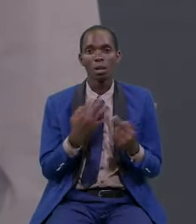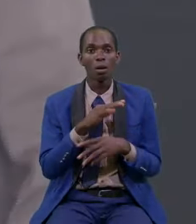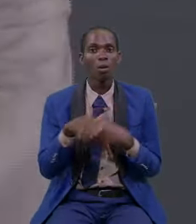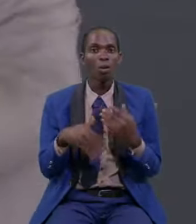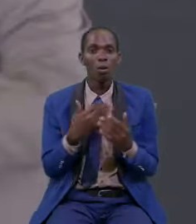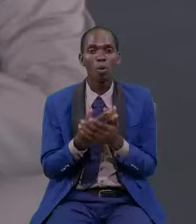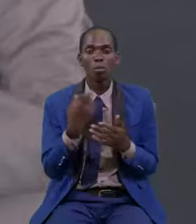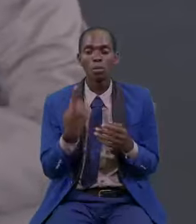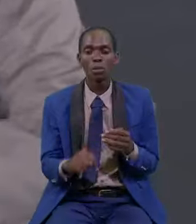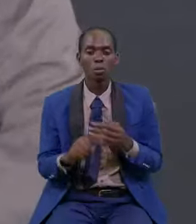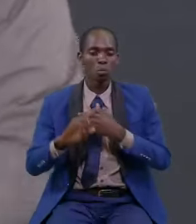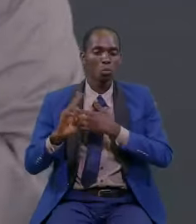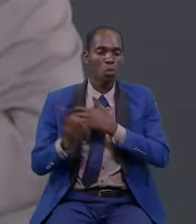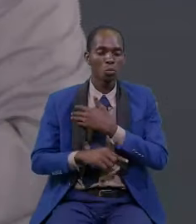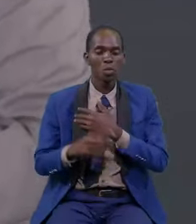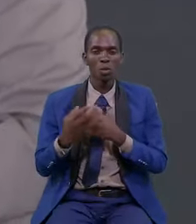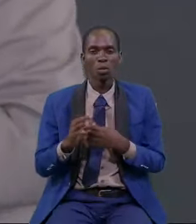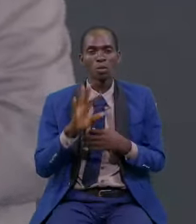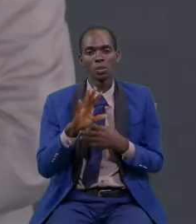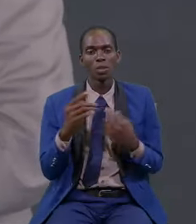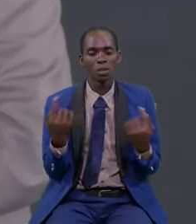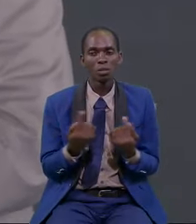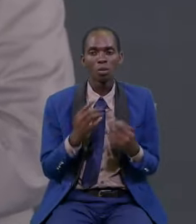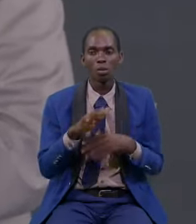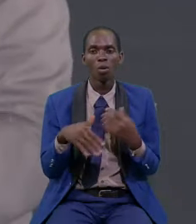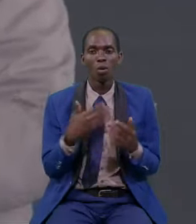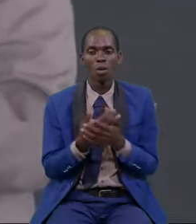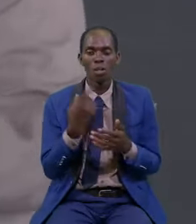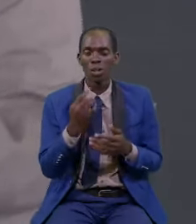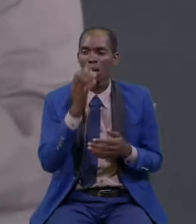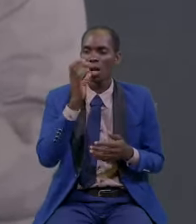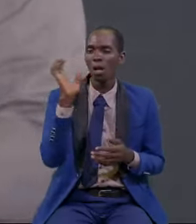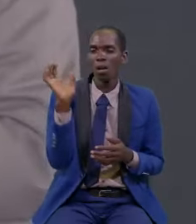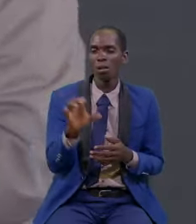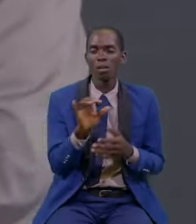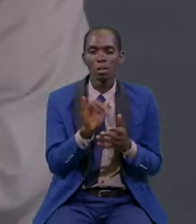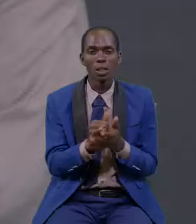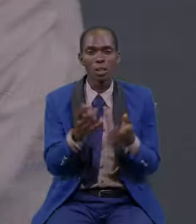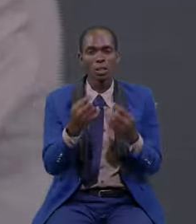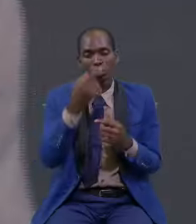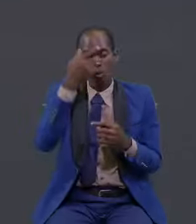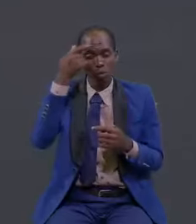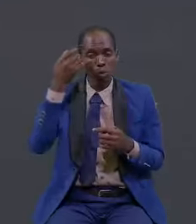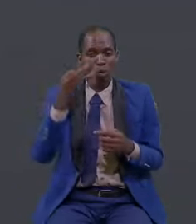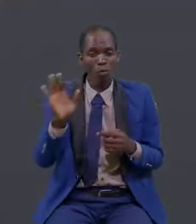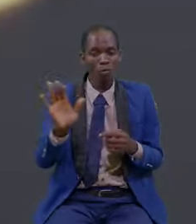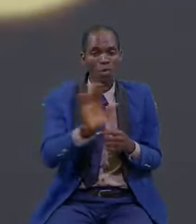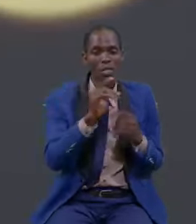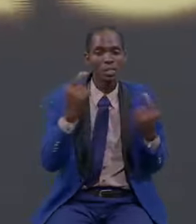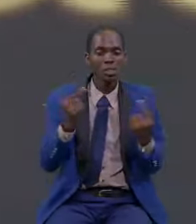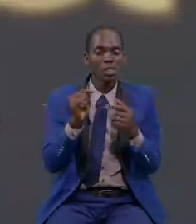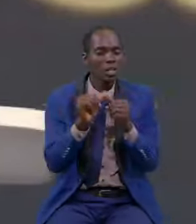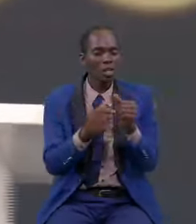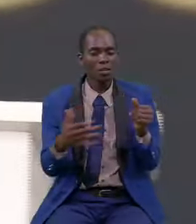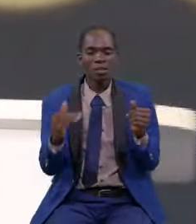sin, all the curse that came as a result of sin, everything is taken away.